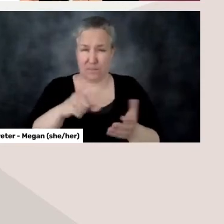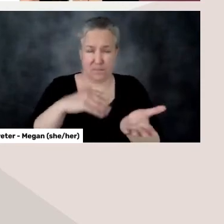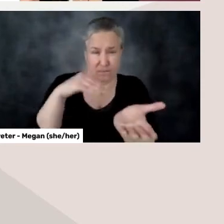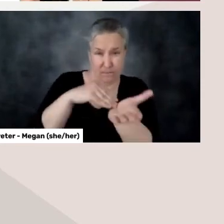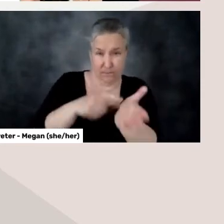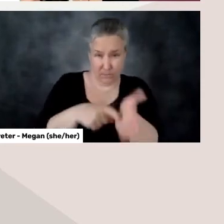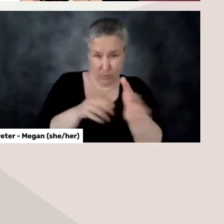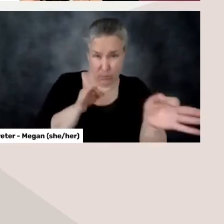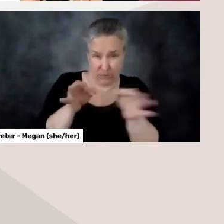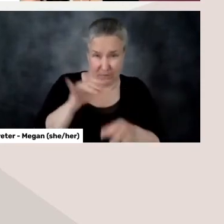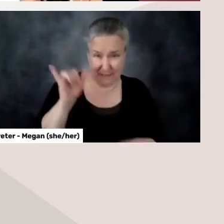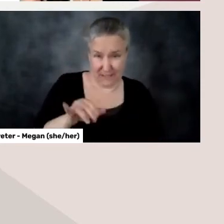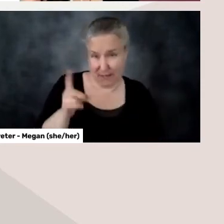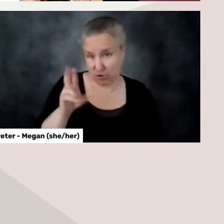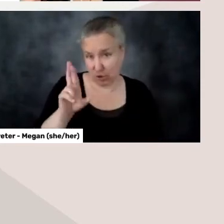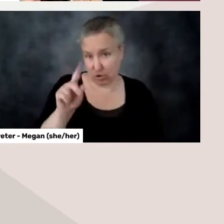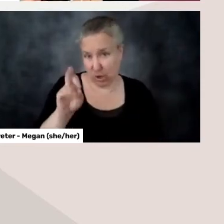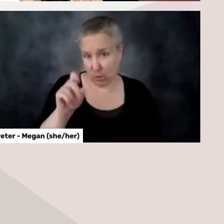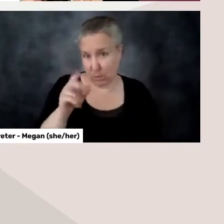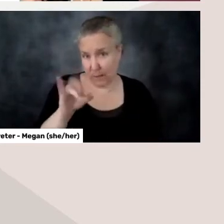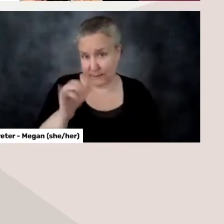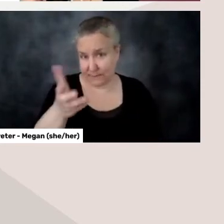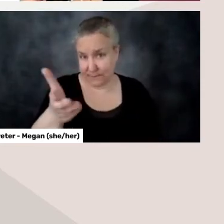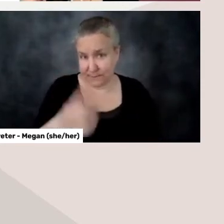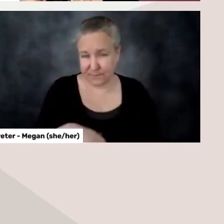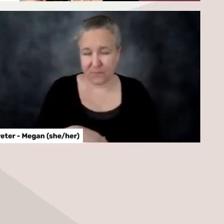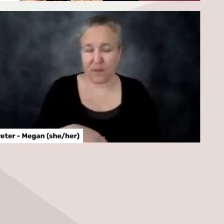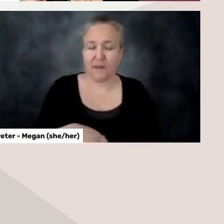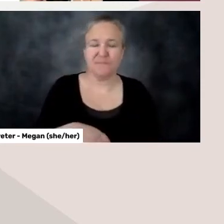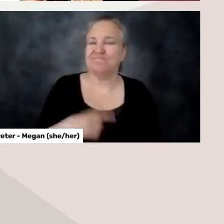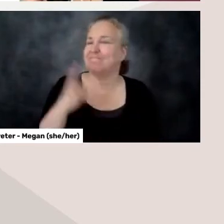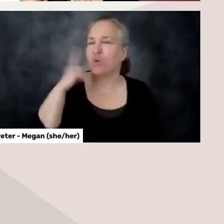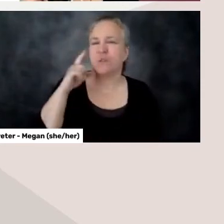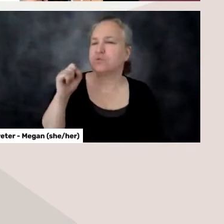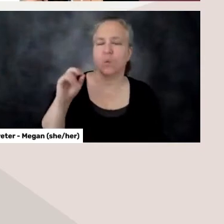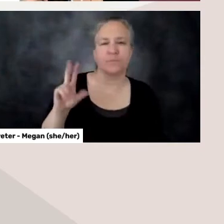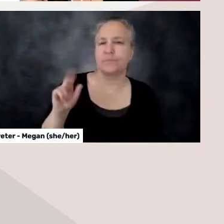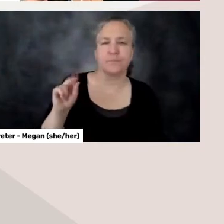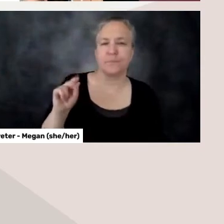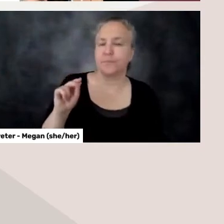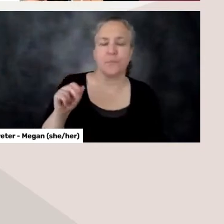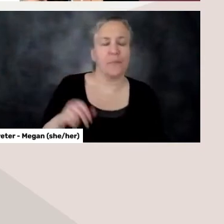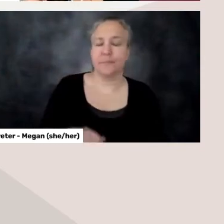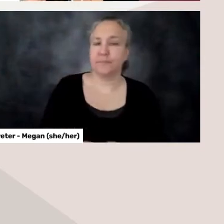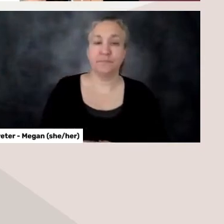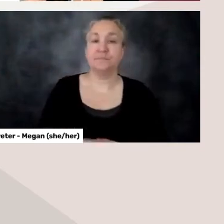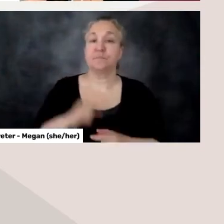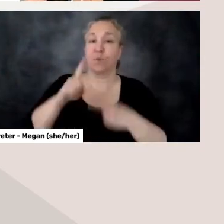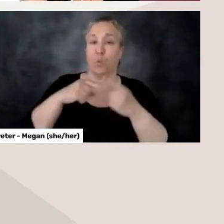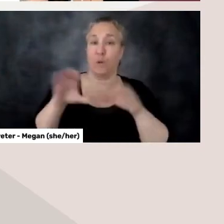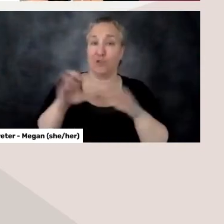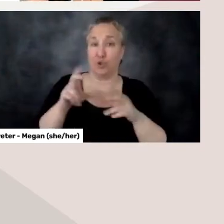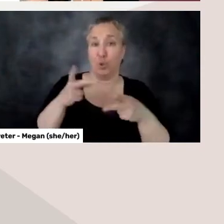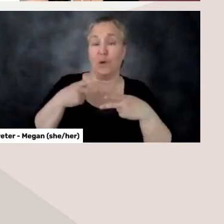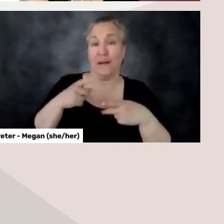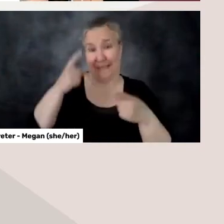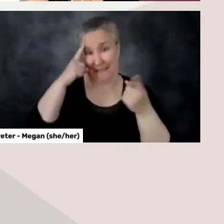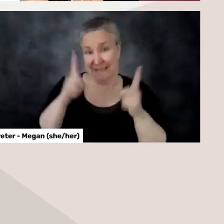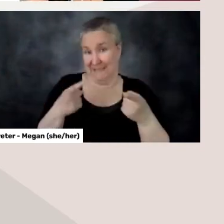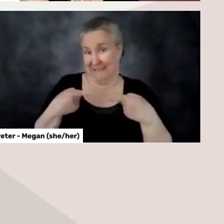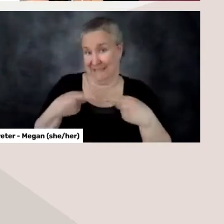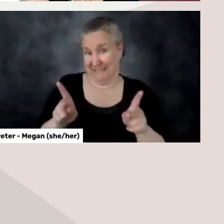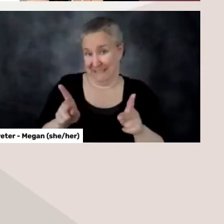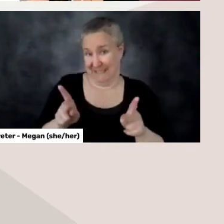that, Dr. Kaklamani? I don't think that we are. When we do the consenting, we don't say Herceptin, we